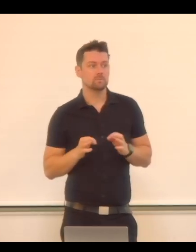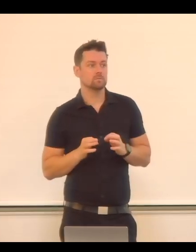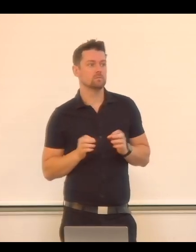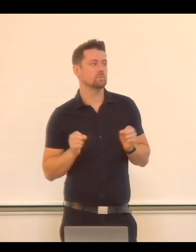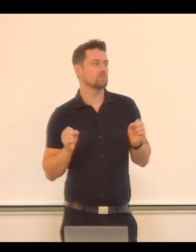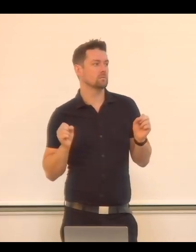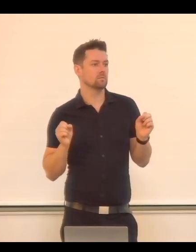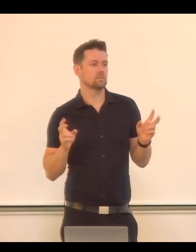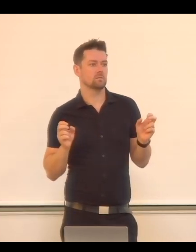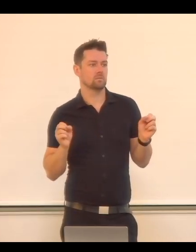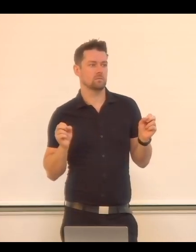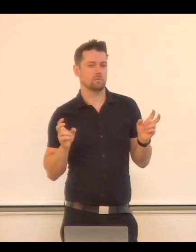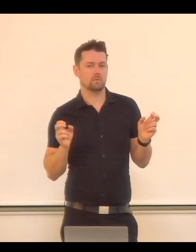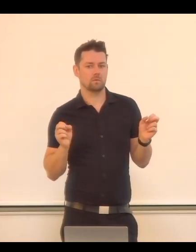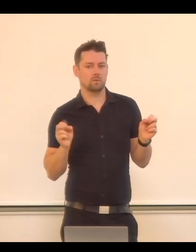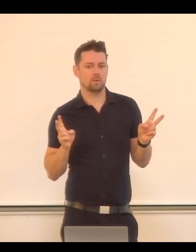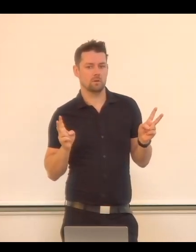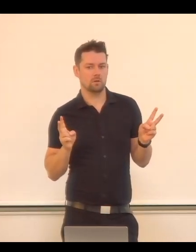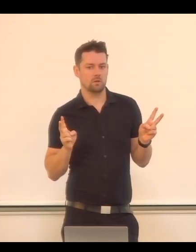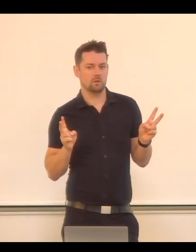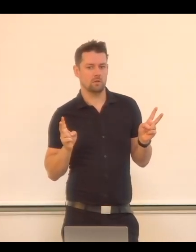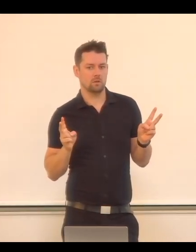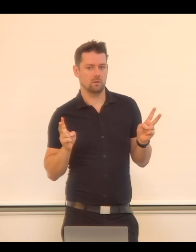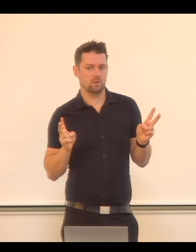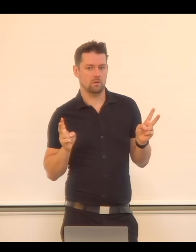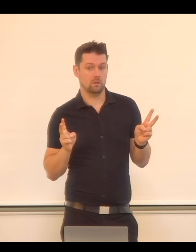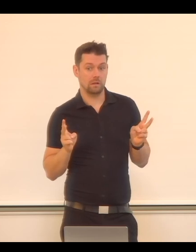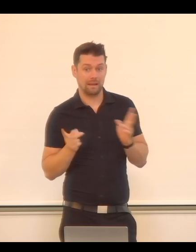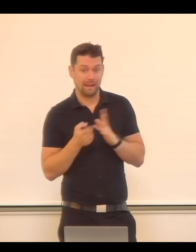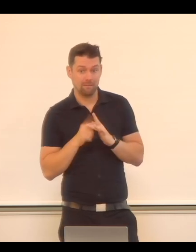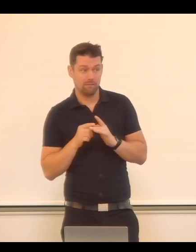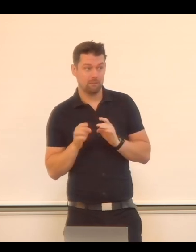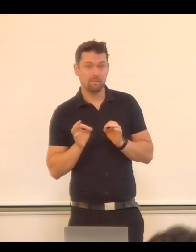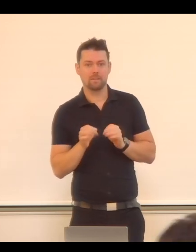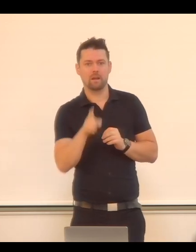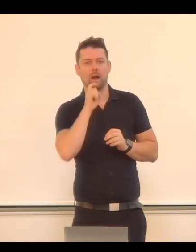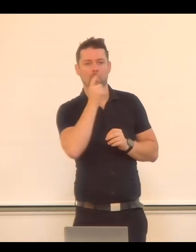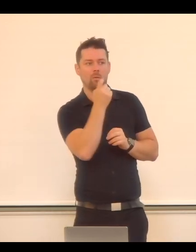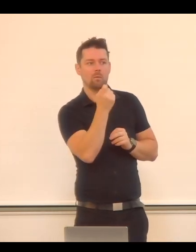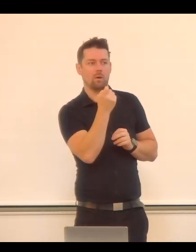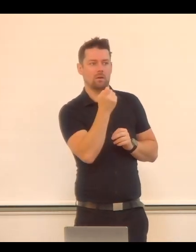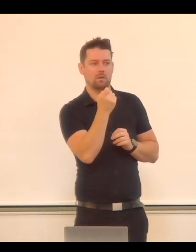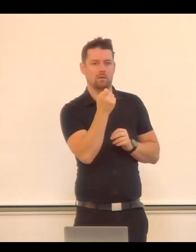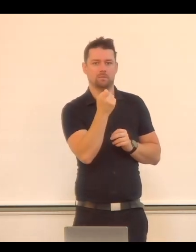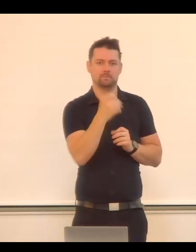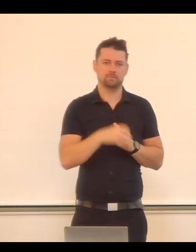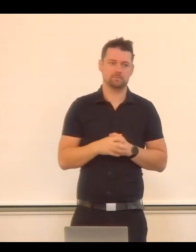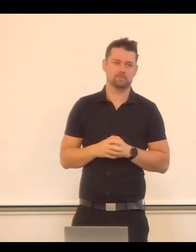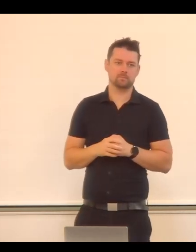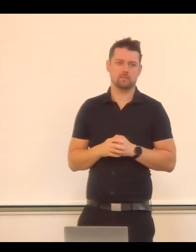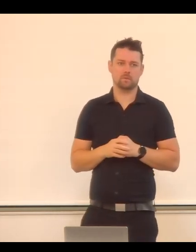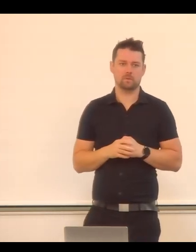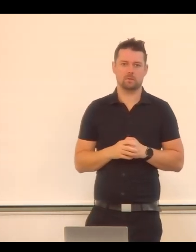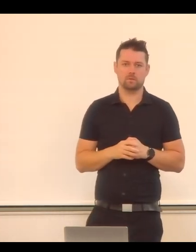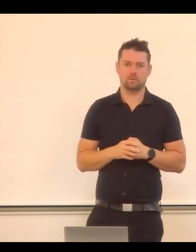Okay, then if there's no more questions. Oh, you have one. Okay, go ahead. Go for it.